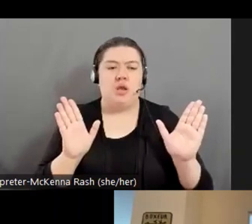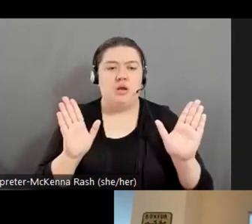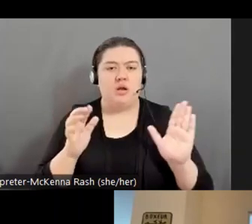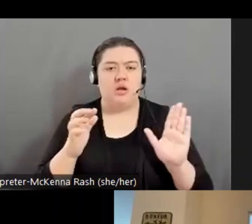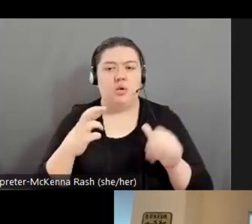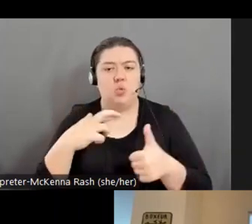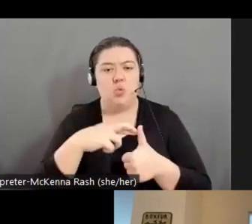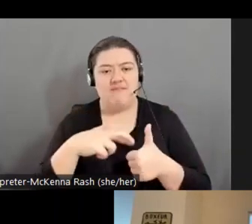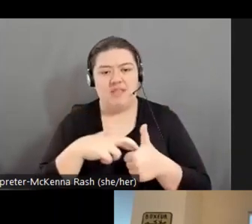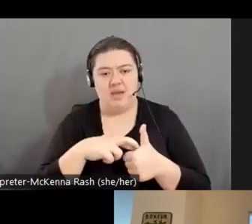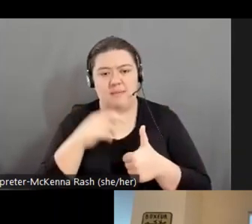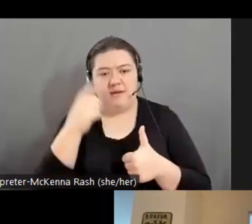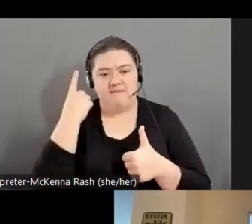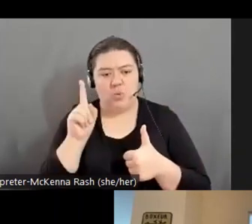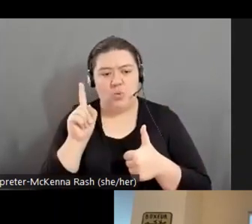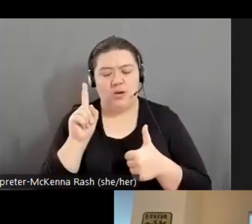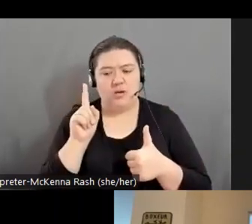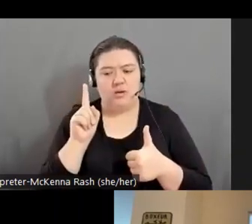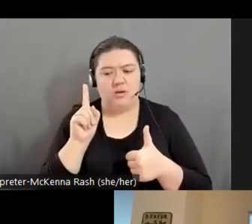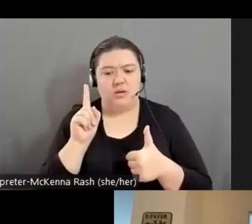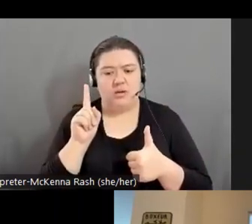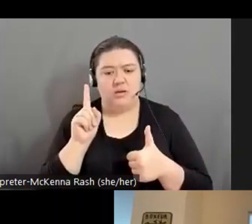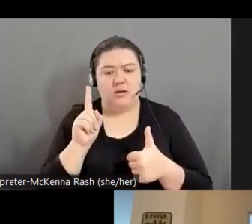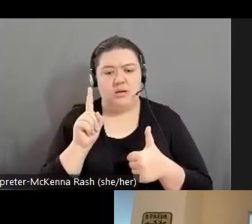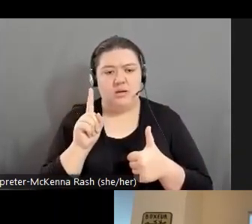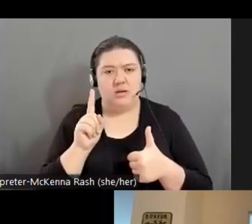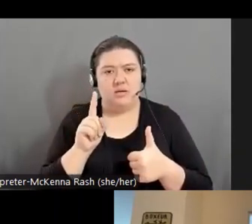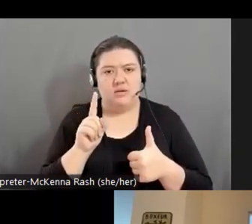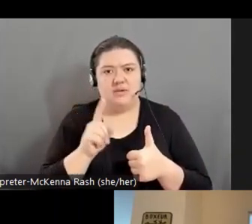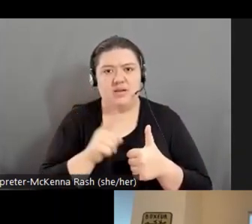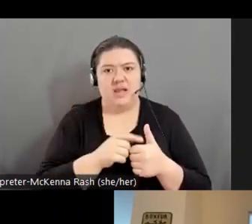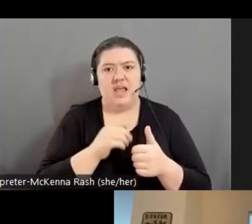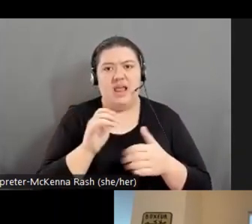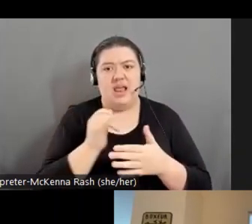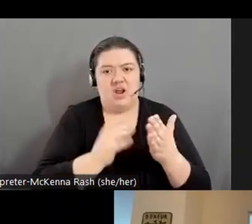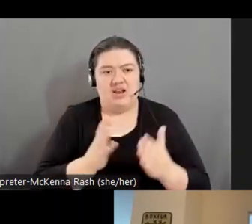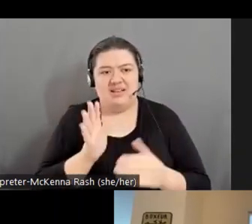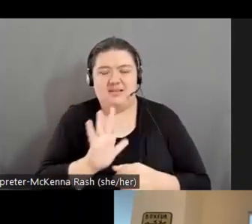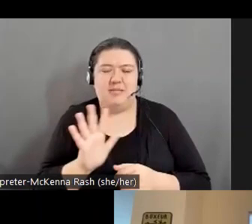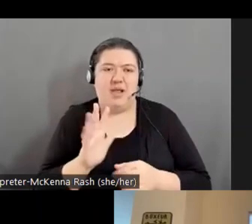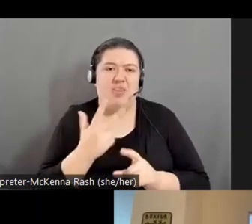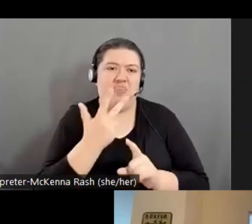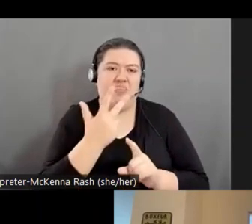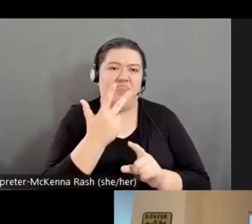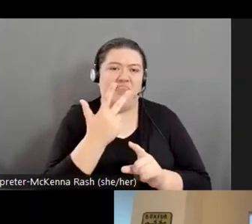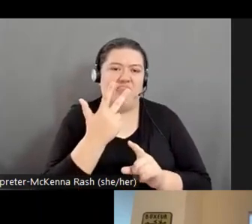of thumb for, you know, conjecturally to artists is 3 to 6 months.